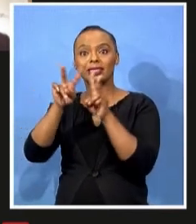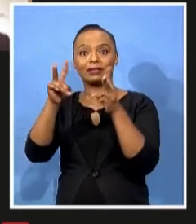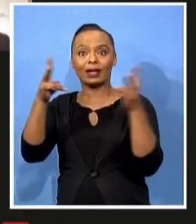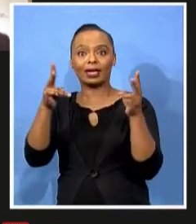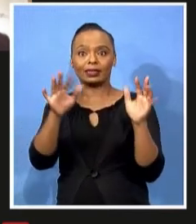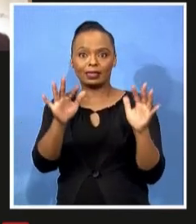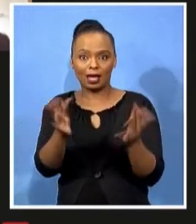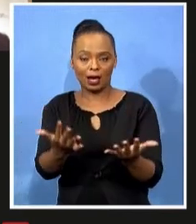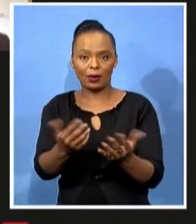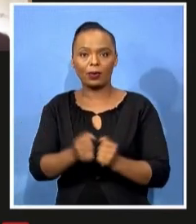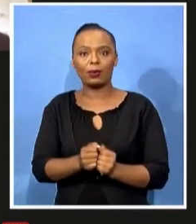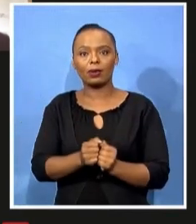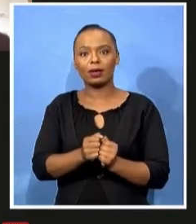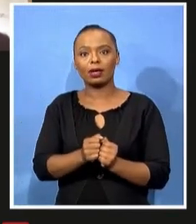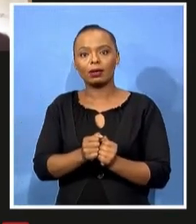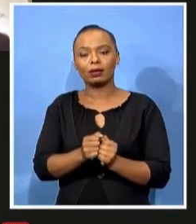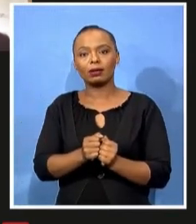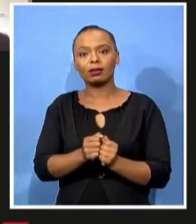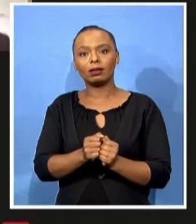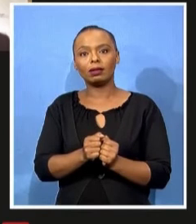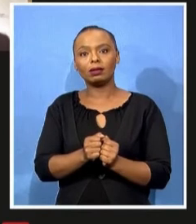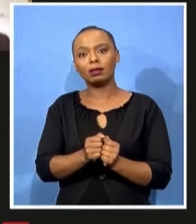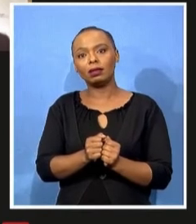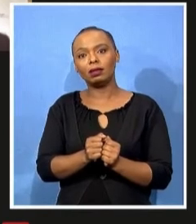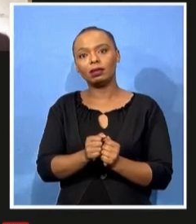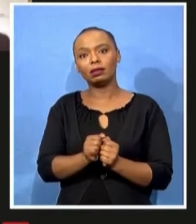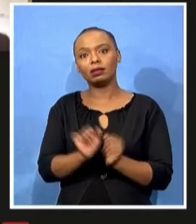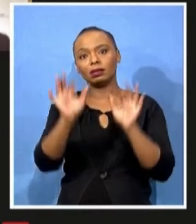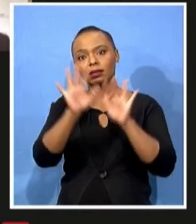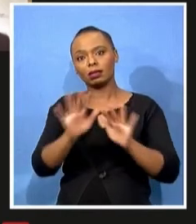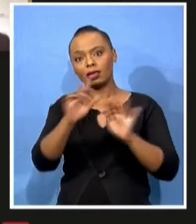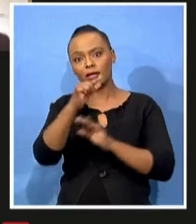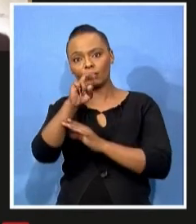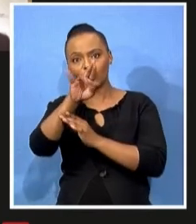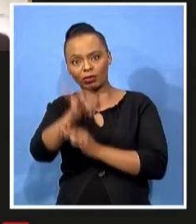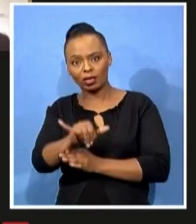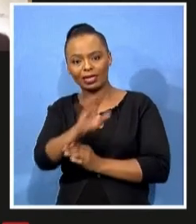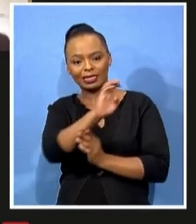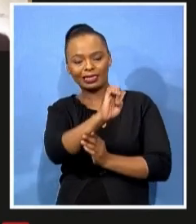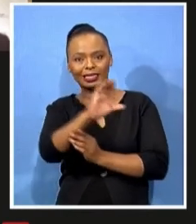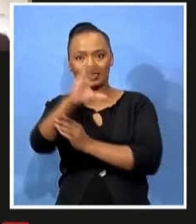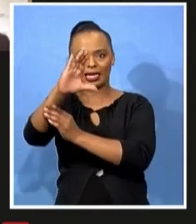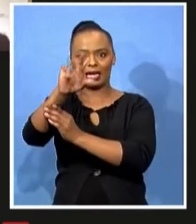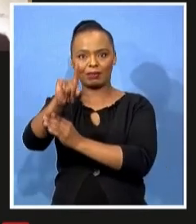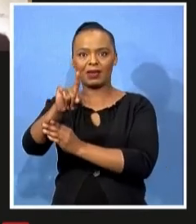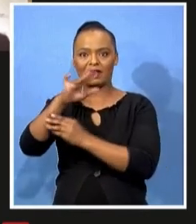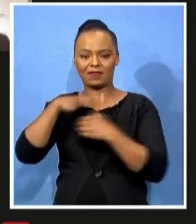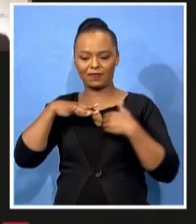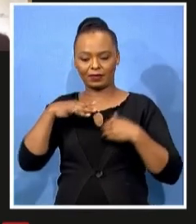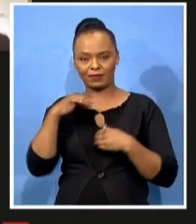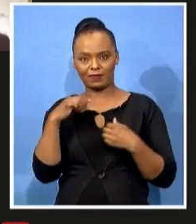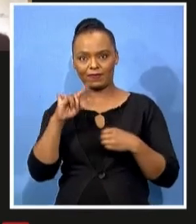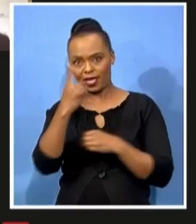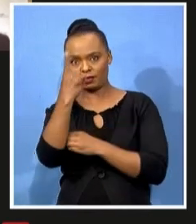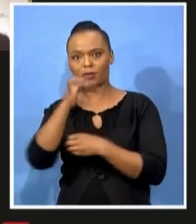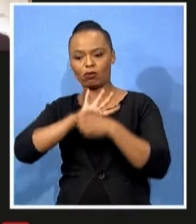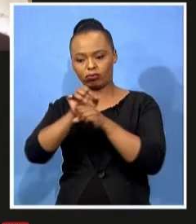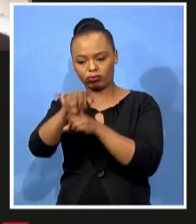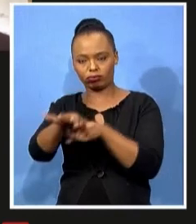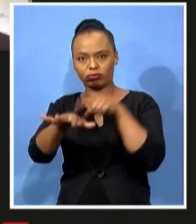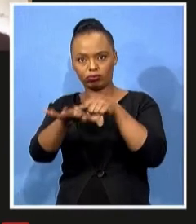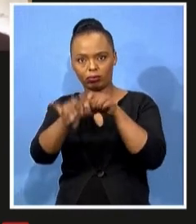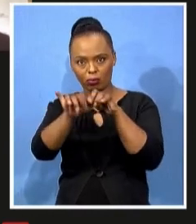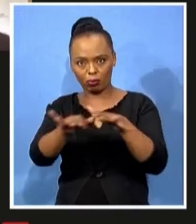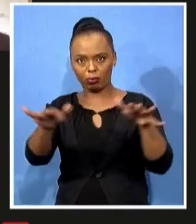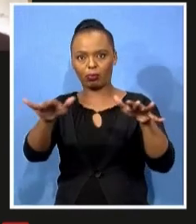how the Eastern Cape was the first, whereas in the previous one it was Western Cape that was the first. The Eastern Cape